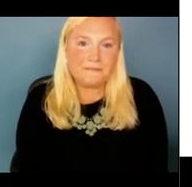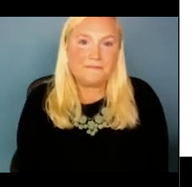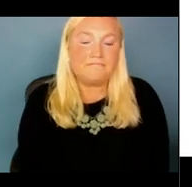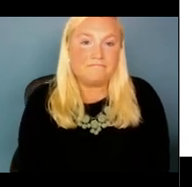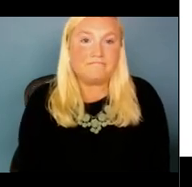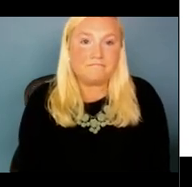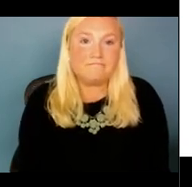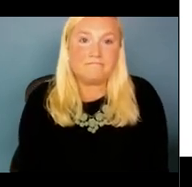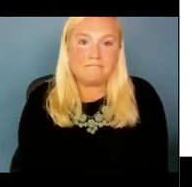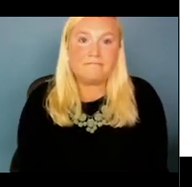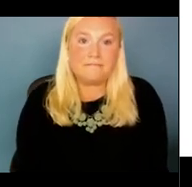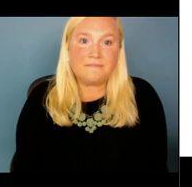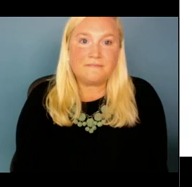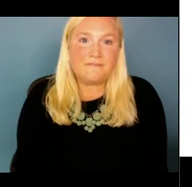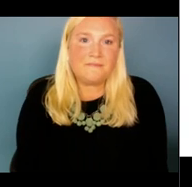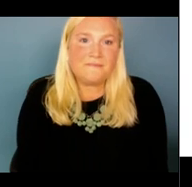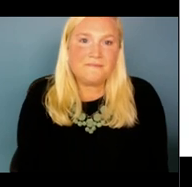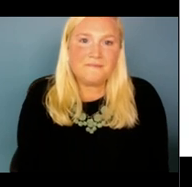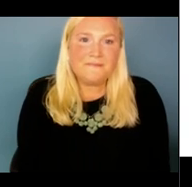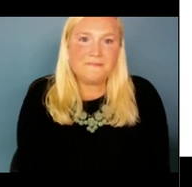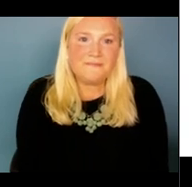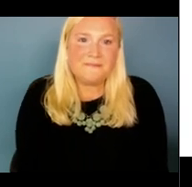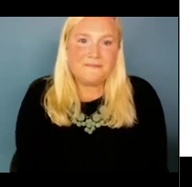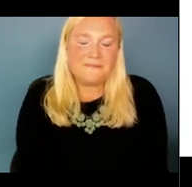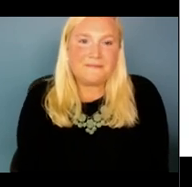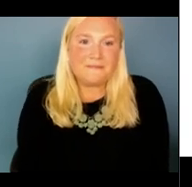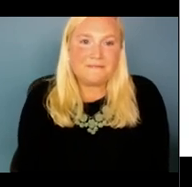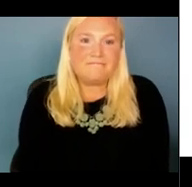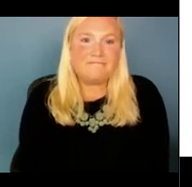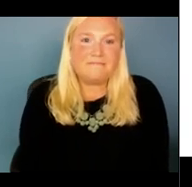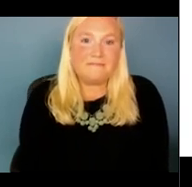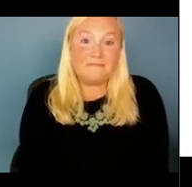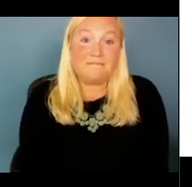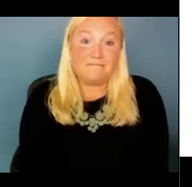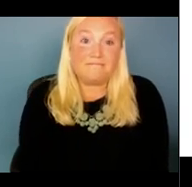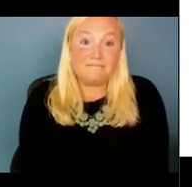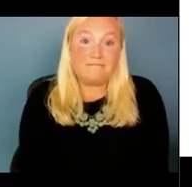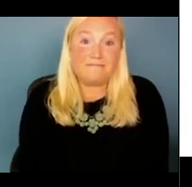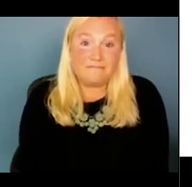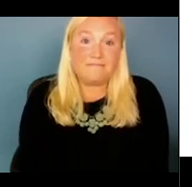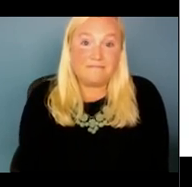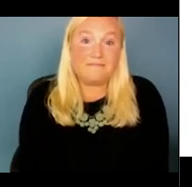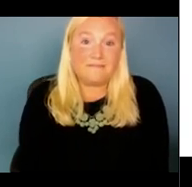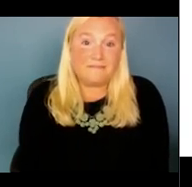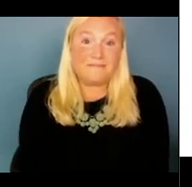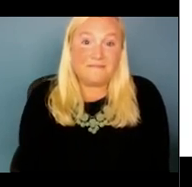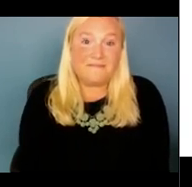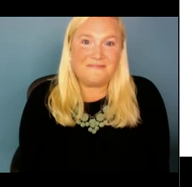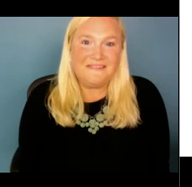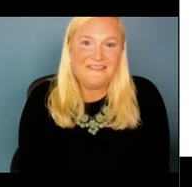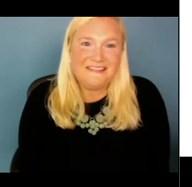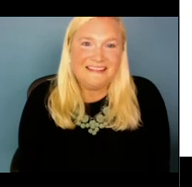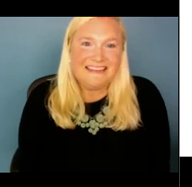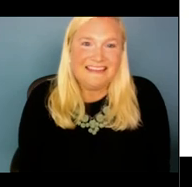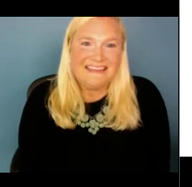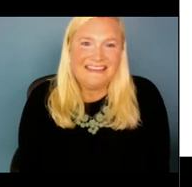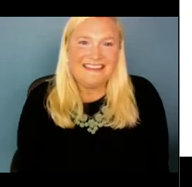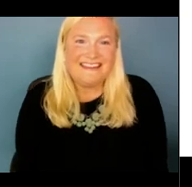learned to not talk about it. I mean, there are people today who are afraid to say the word, you know, that word,